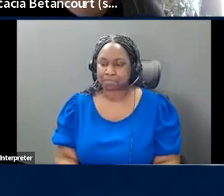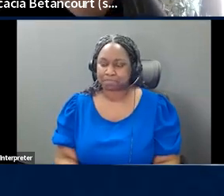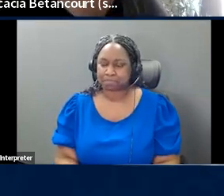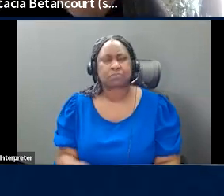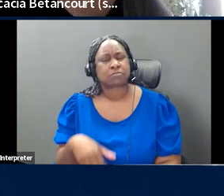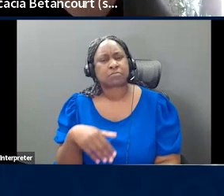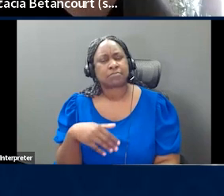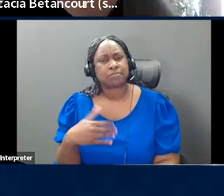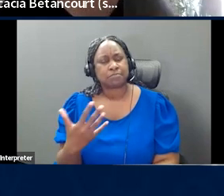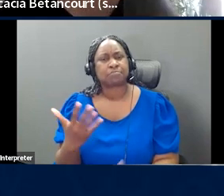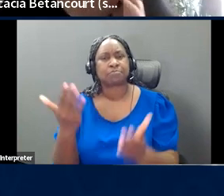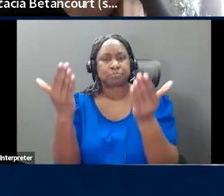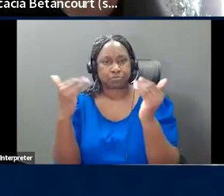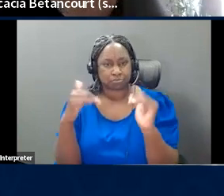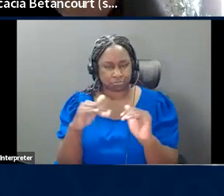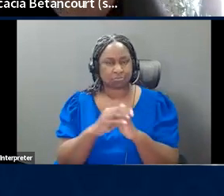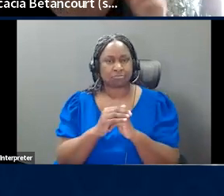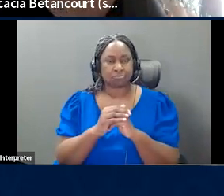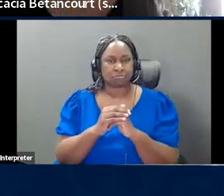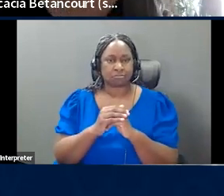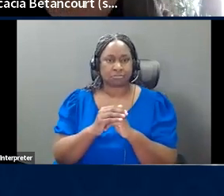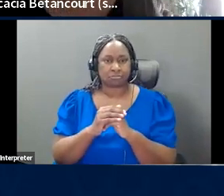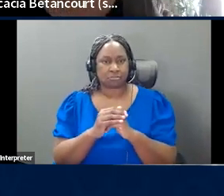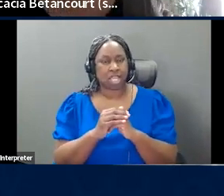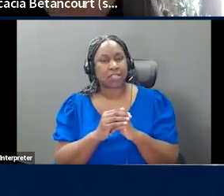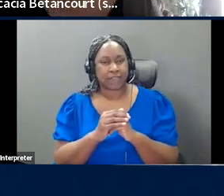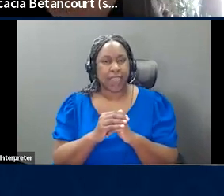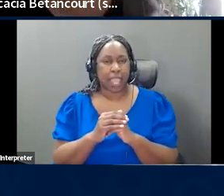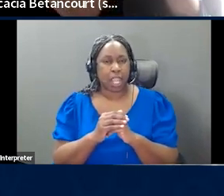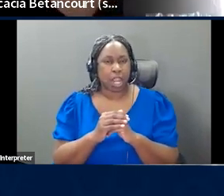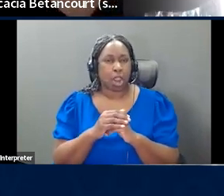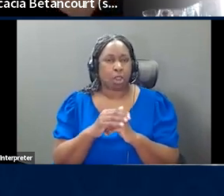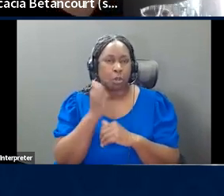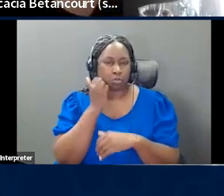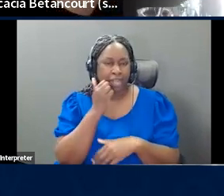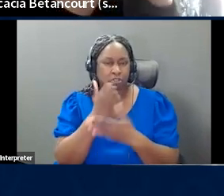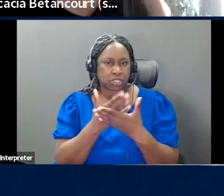So let's get into the sort of practical stuff. I'm going to go through this really quickly,